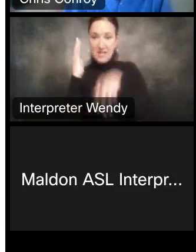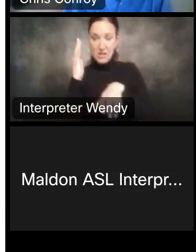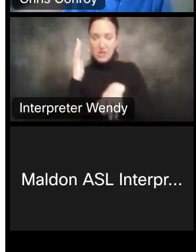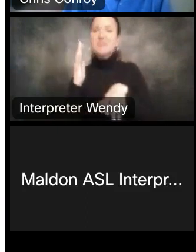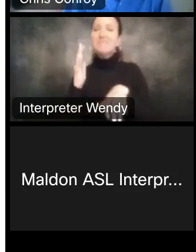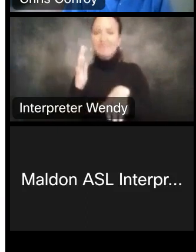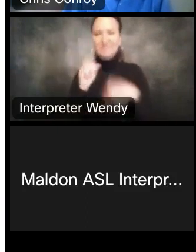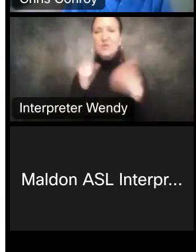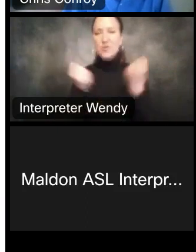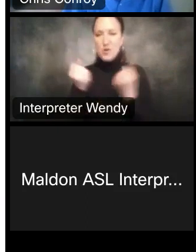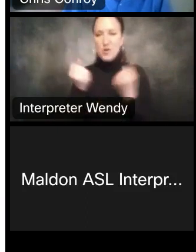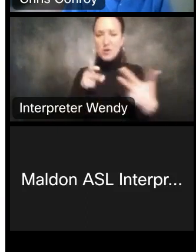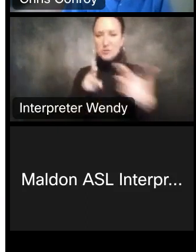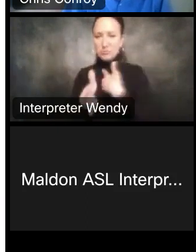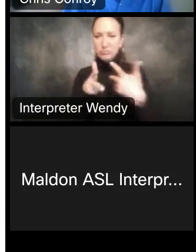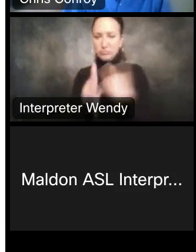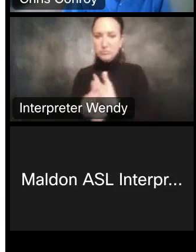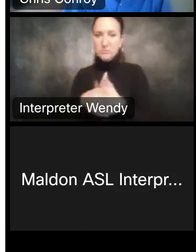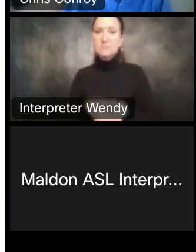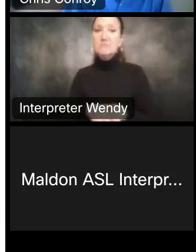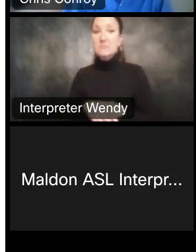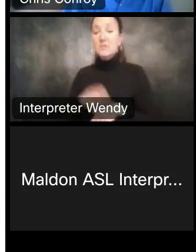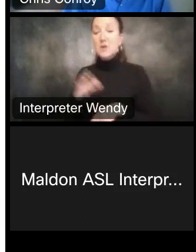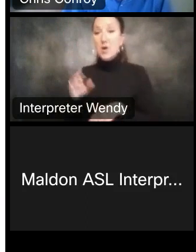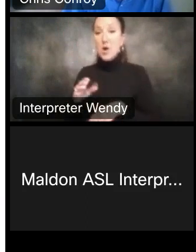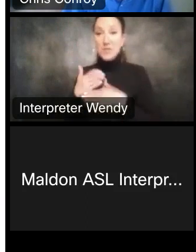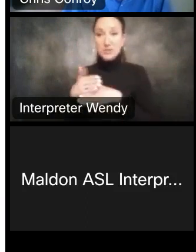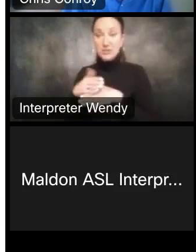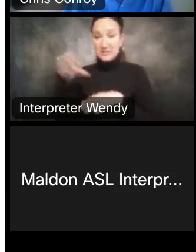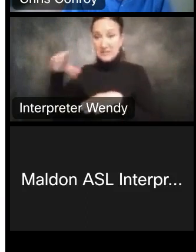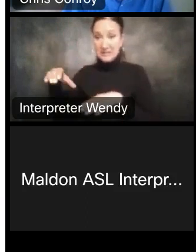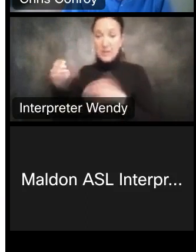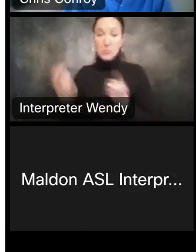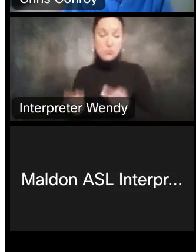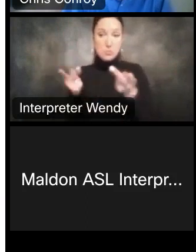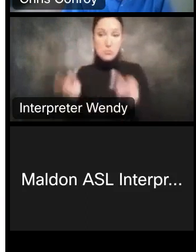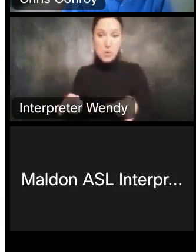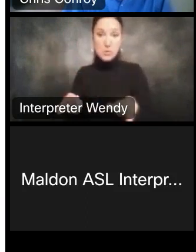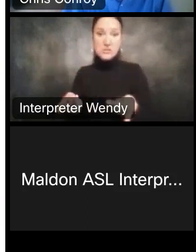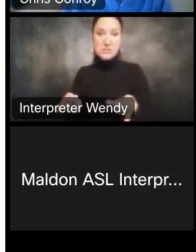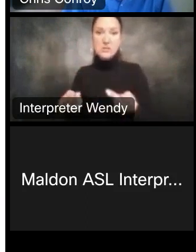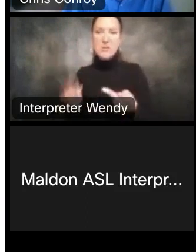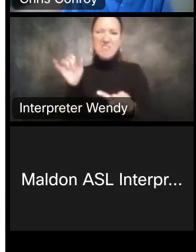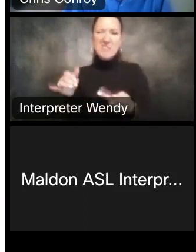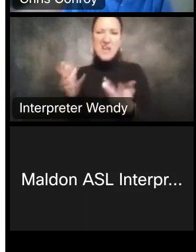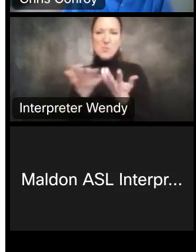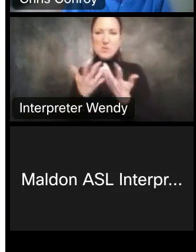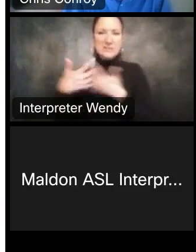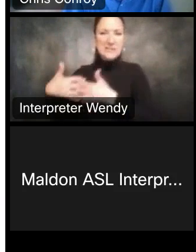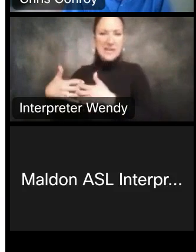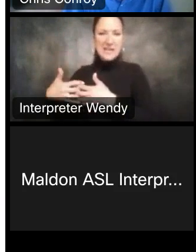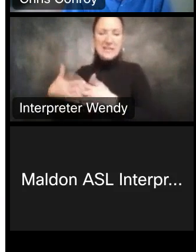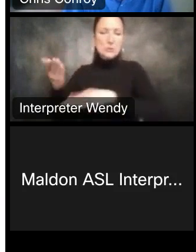On the south side, that 10-foot shared use facility that we're proposing would tie into the